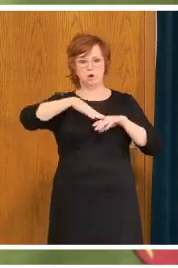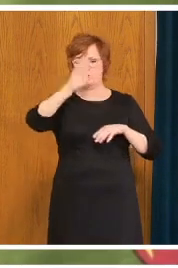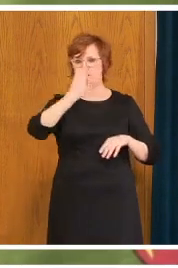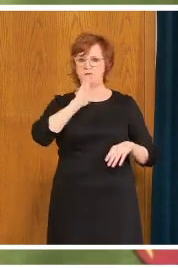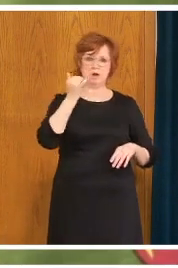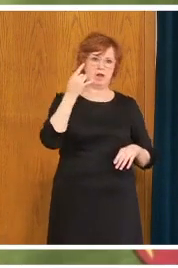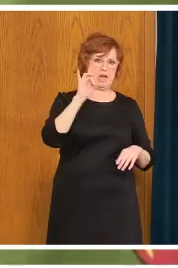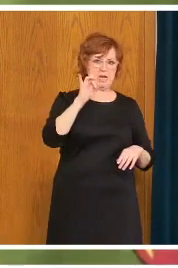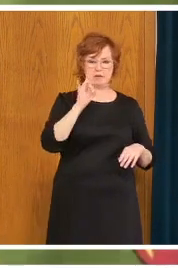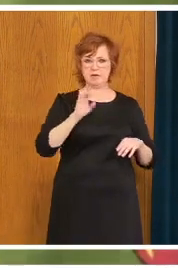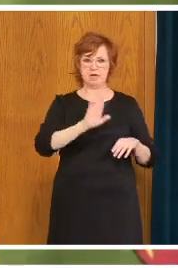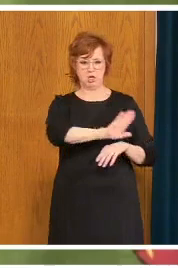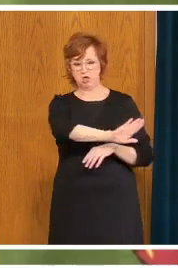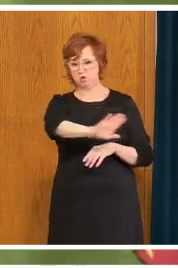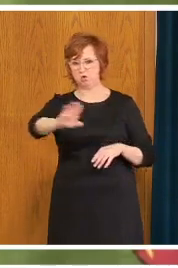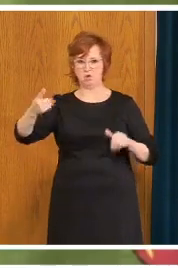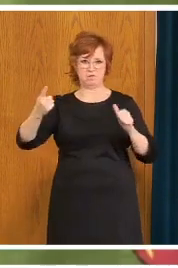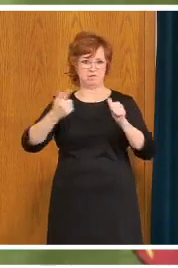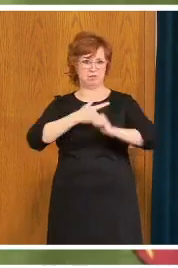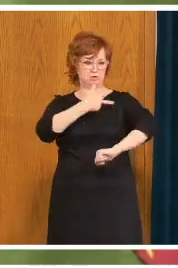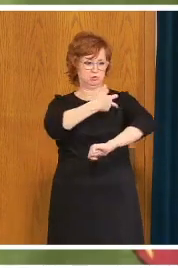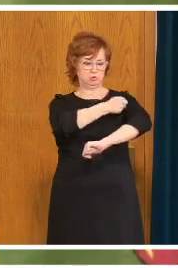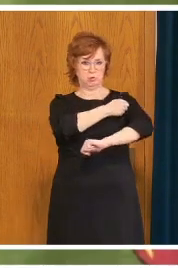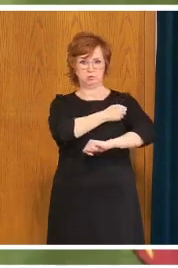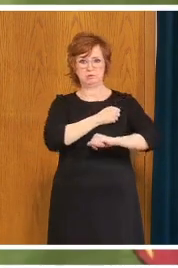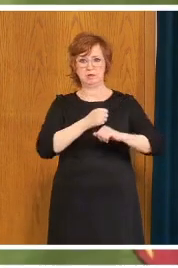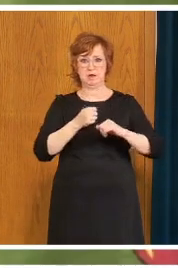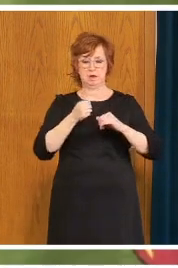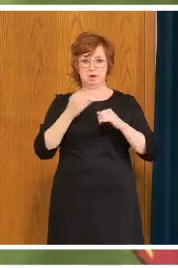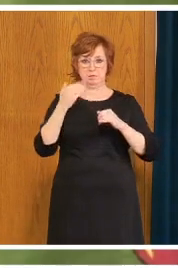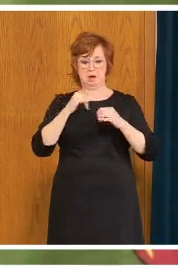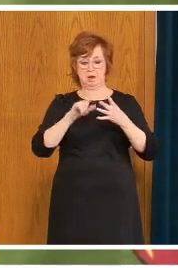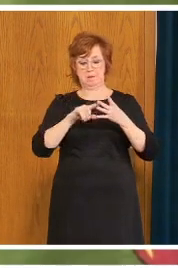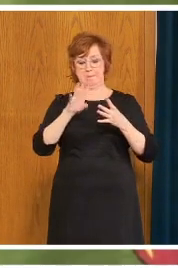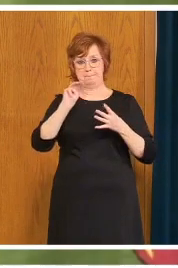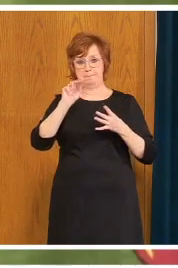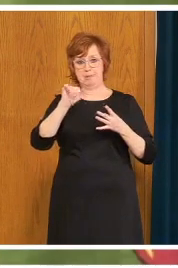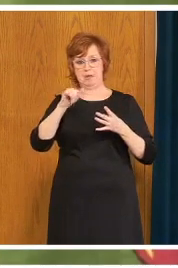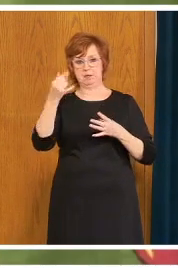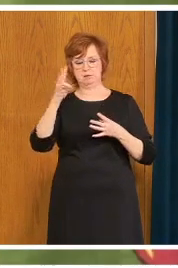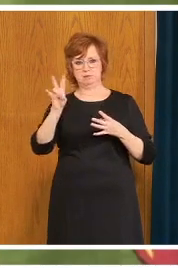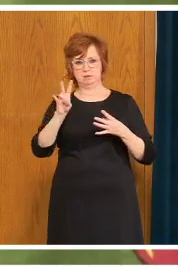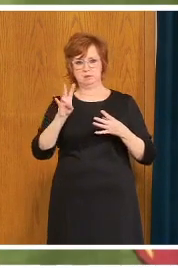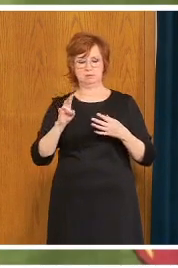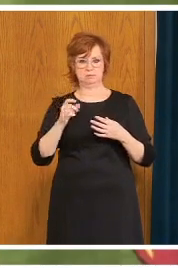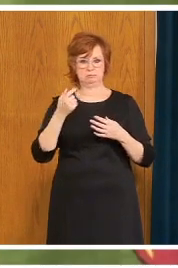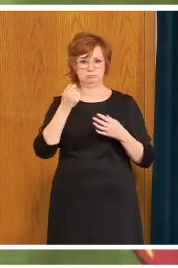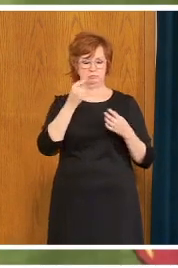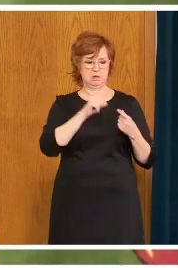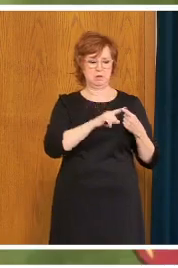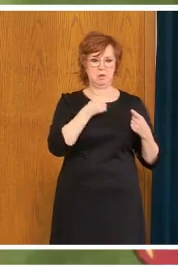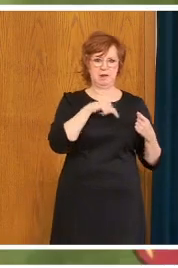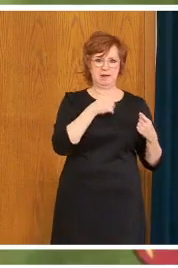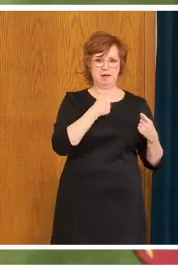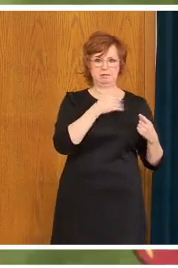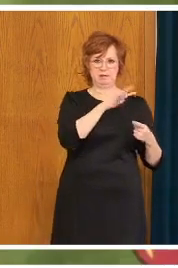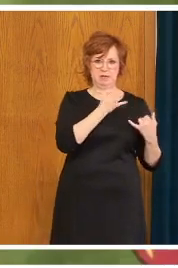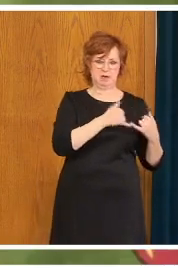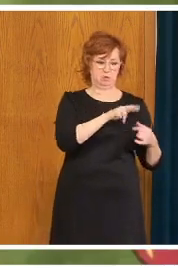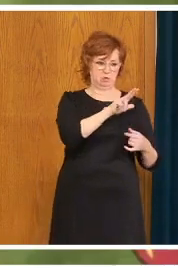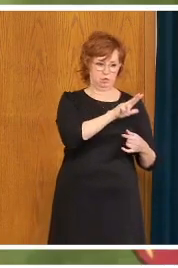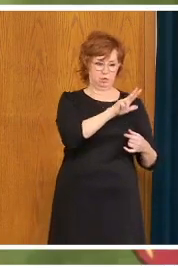able to get their first vaccine dose by May 17th. With 300,000 people, about that